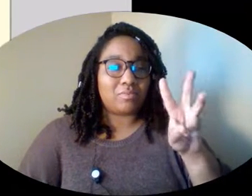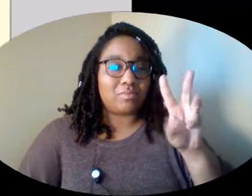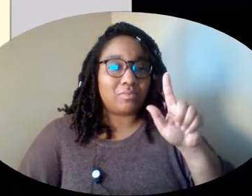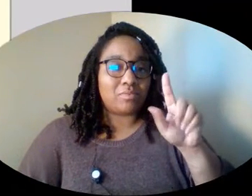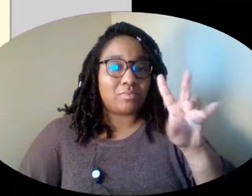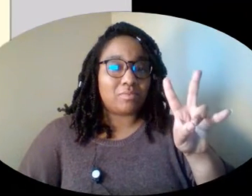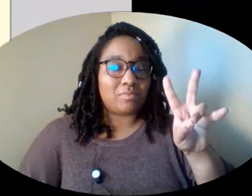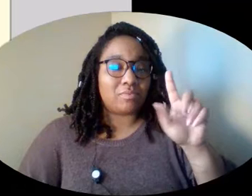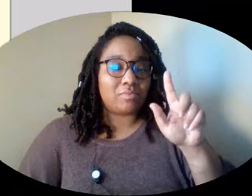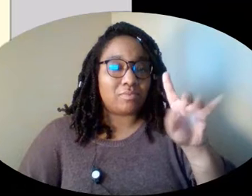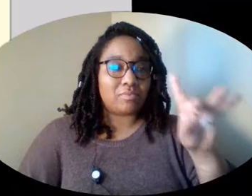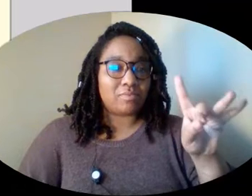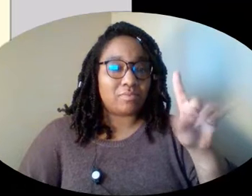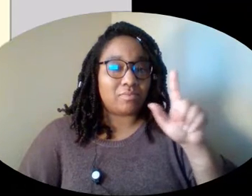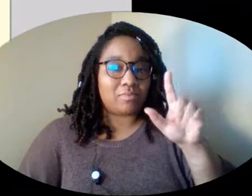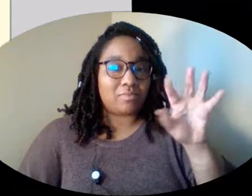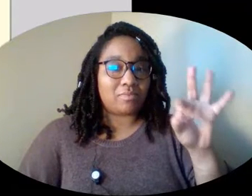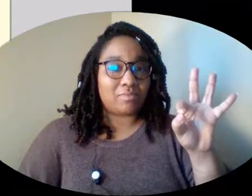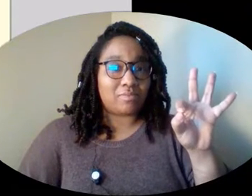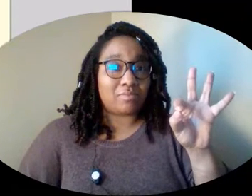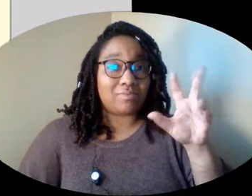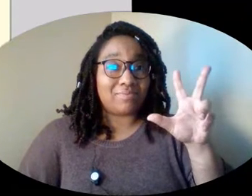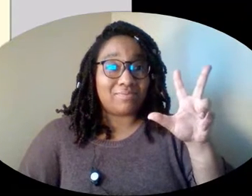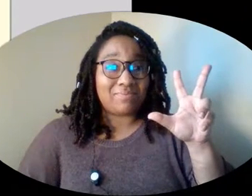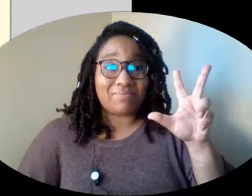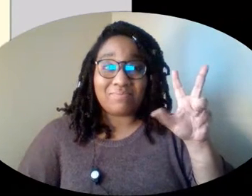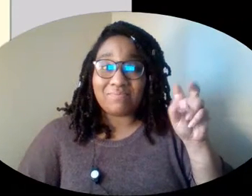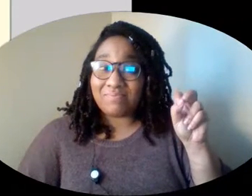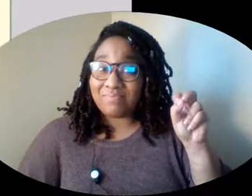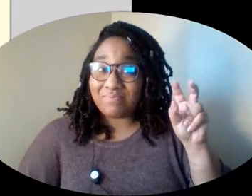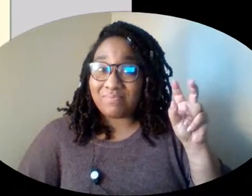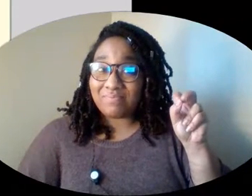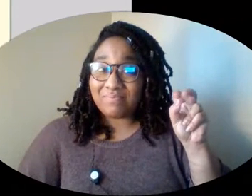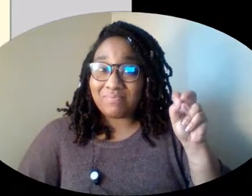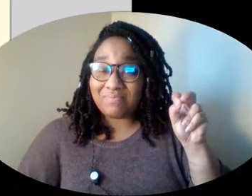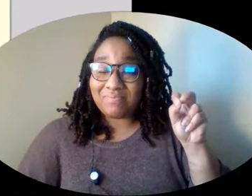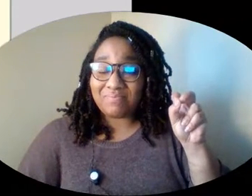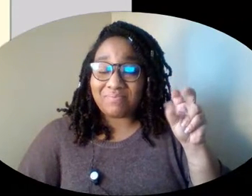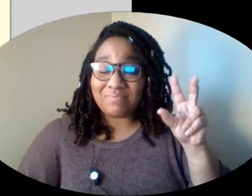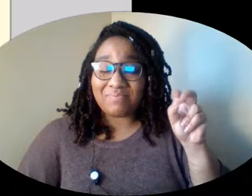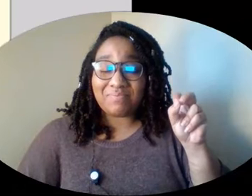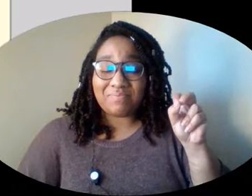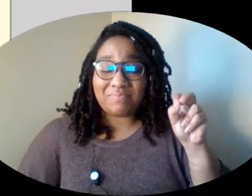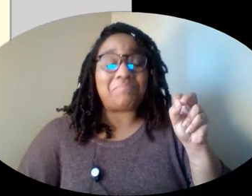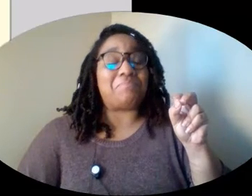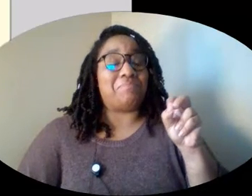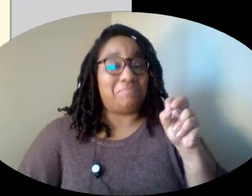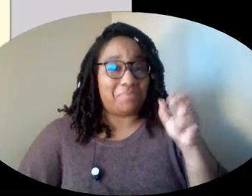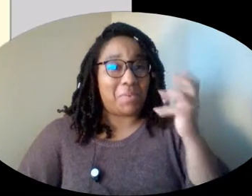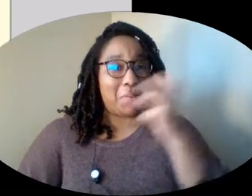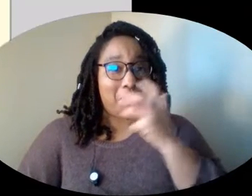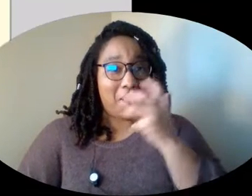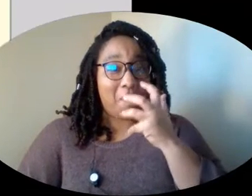26. 27, 28, 29, 30. Oh my goodness, that